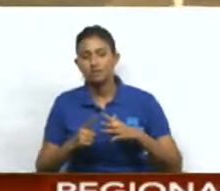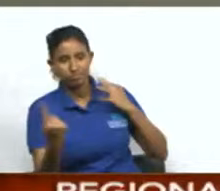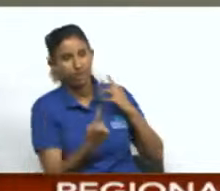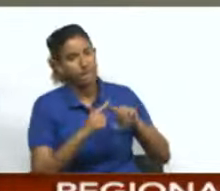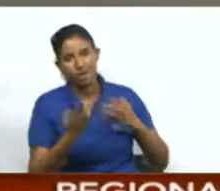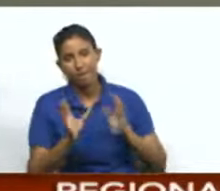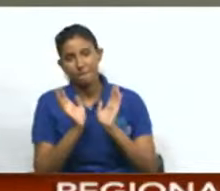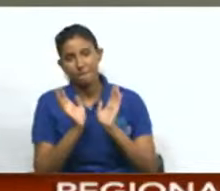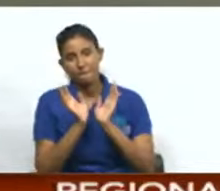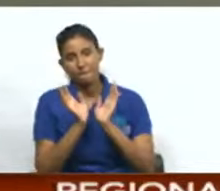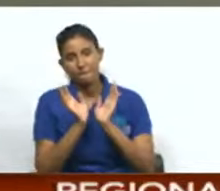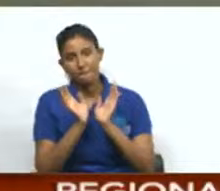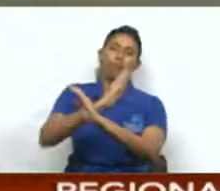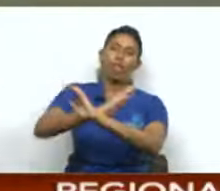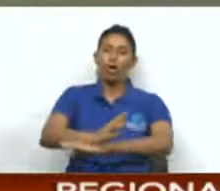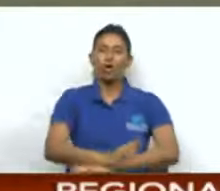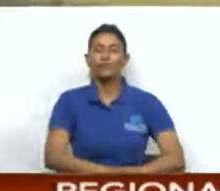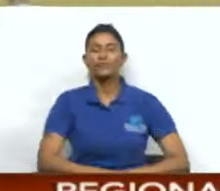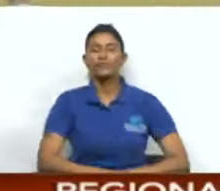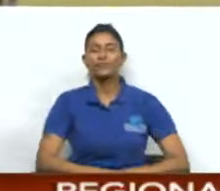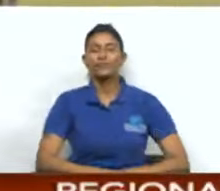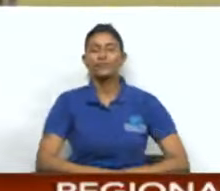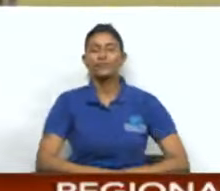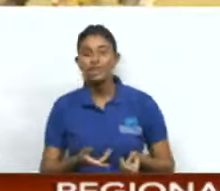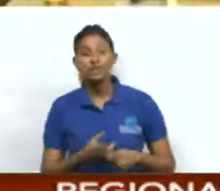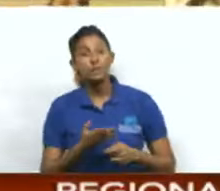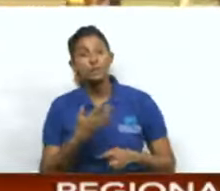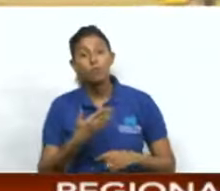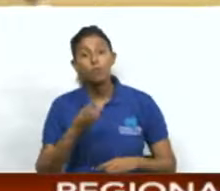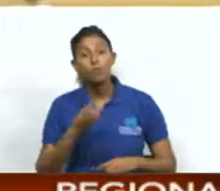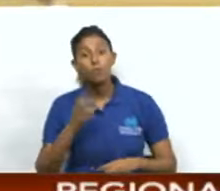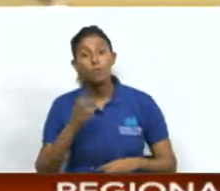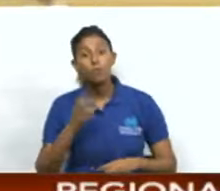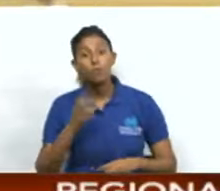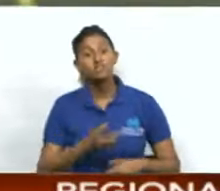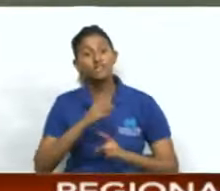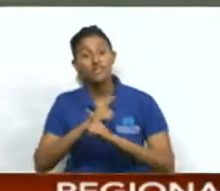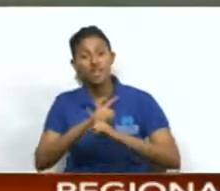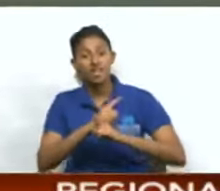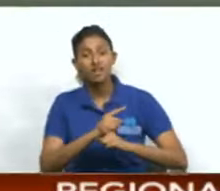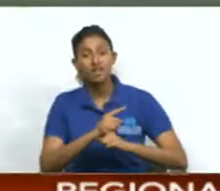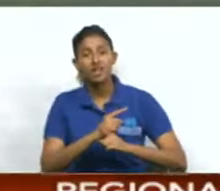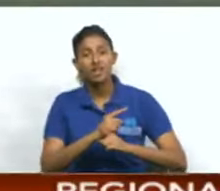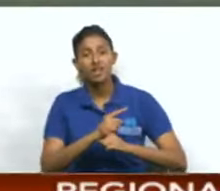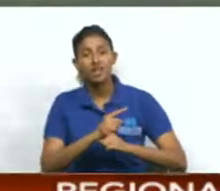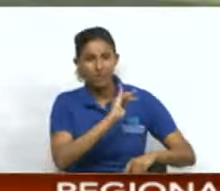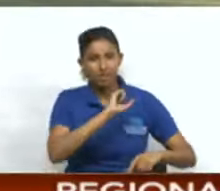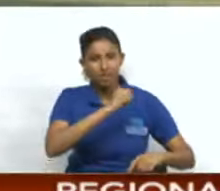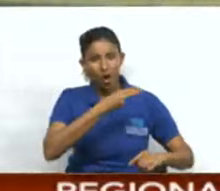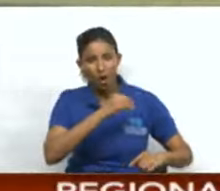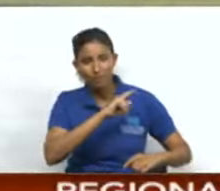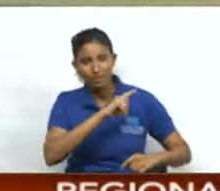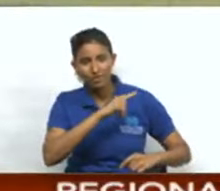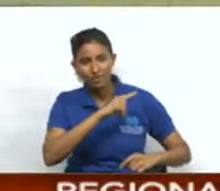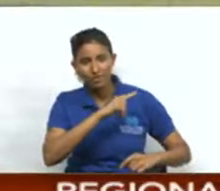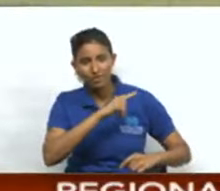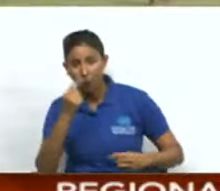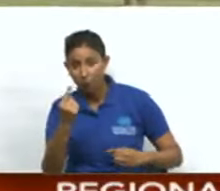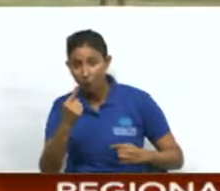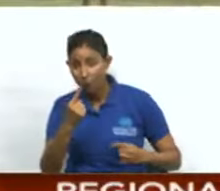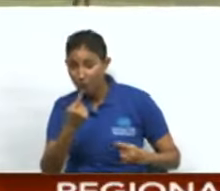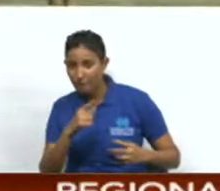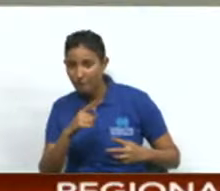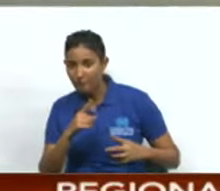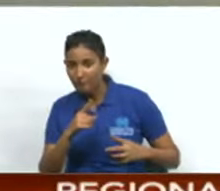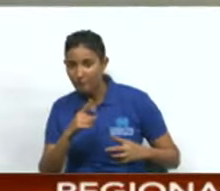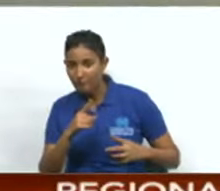defending gave Bishop's a way back in from 12 yards. Kitanata tied things up again with 1 minute remaining, and Bishop's weathered a late